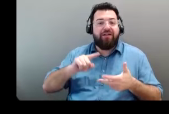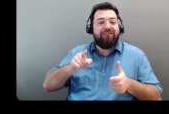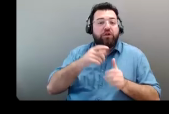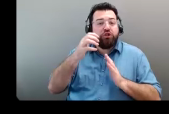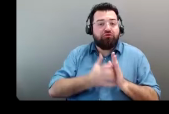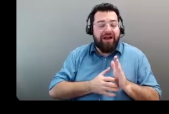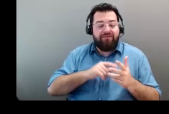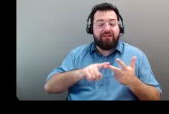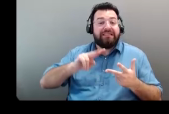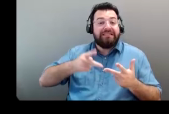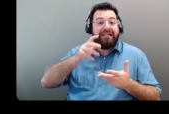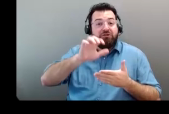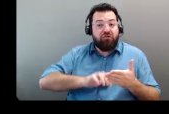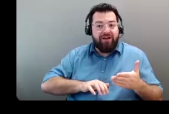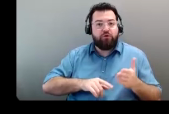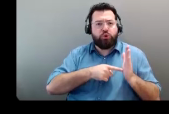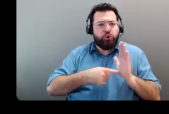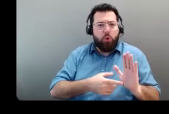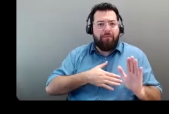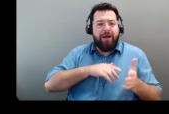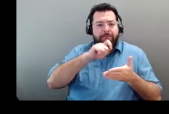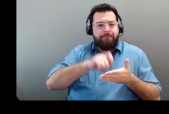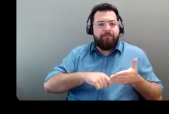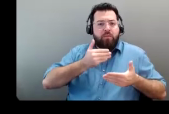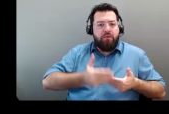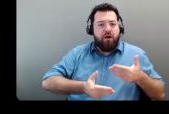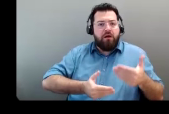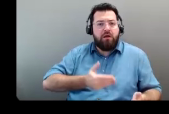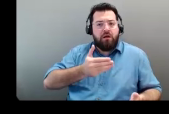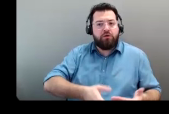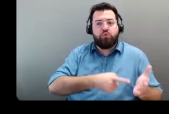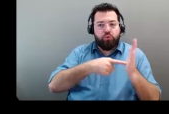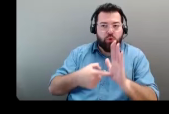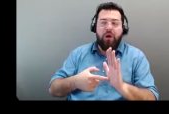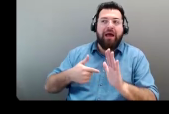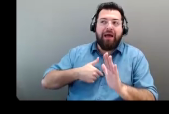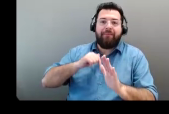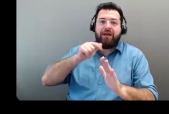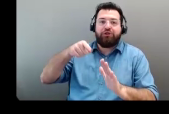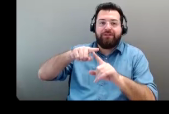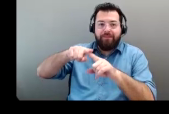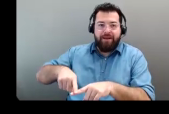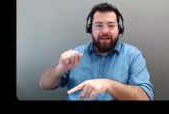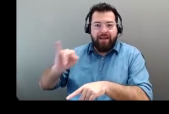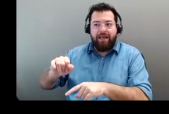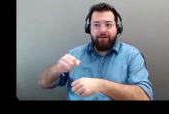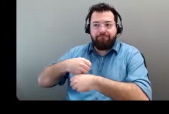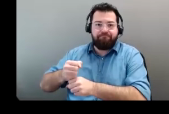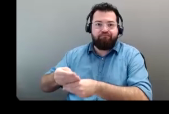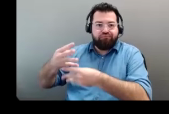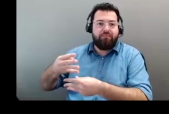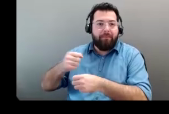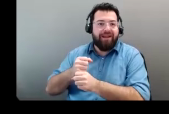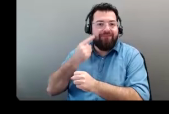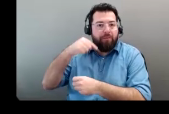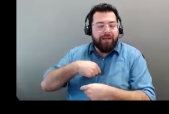steps for the process shows how the students are working through the problem and not just relying on AI. There's also